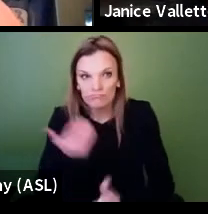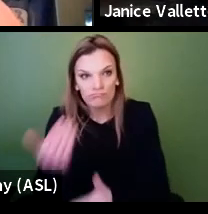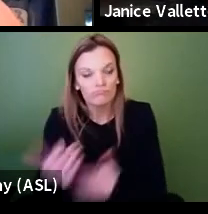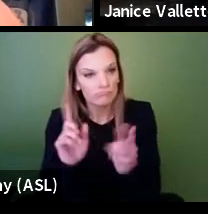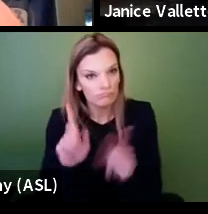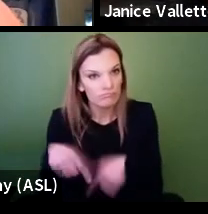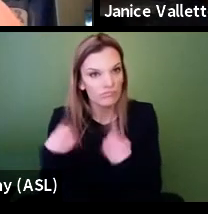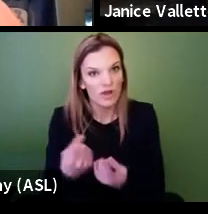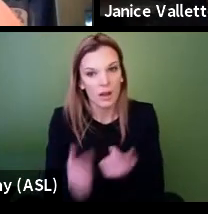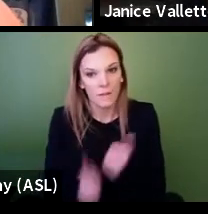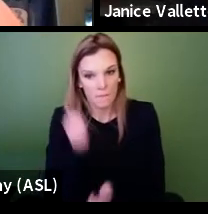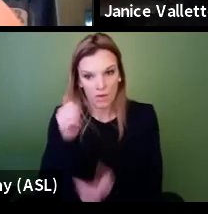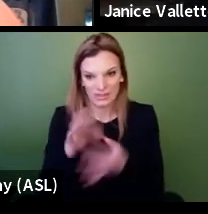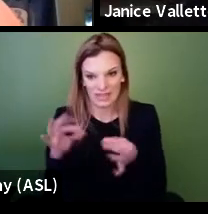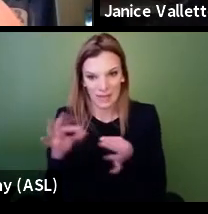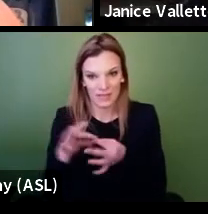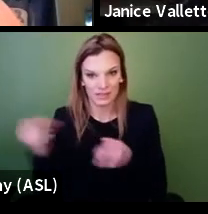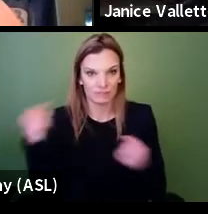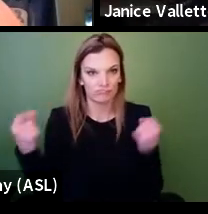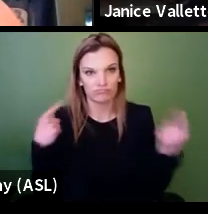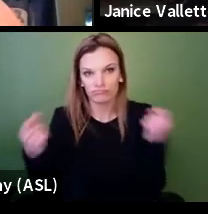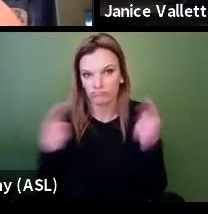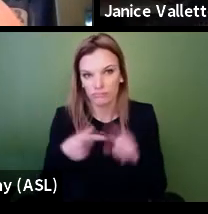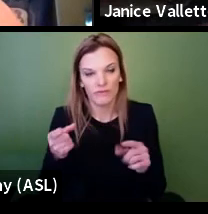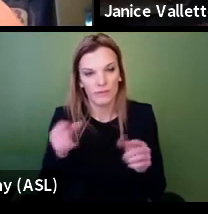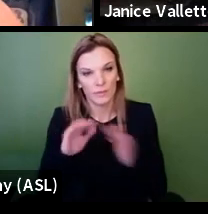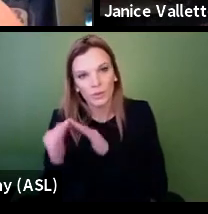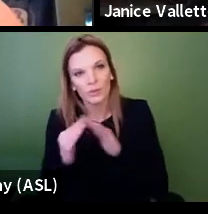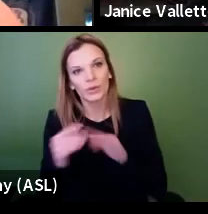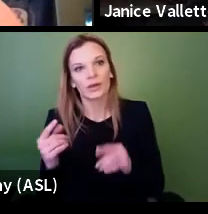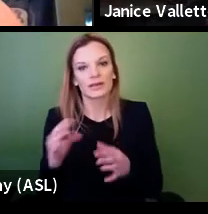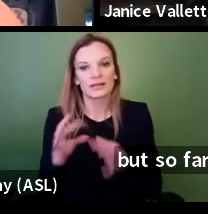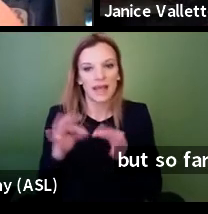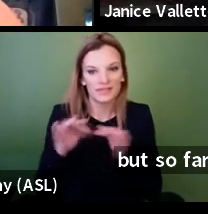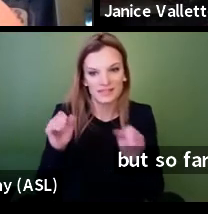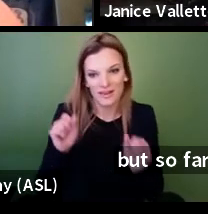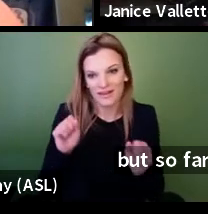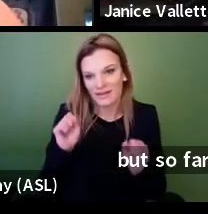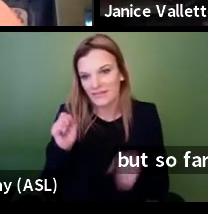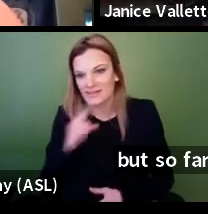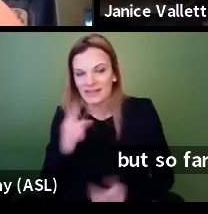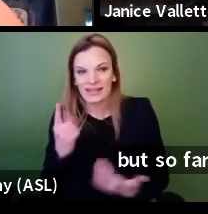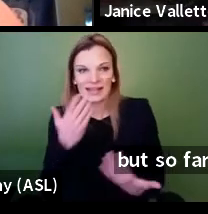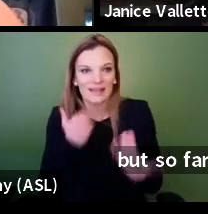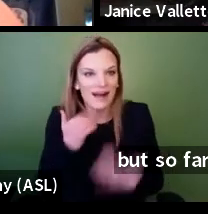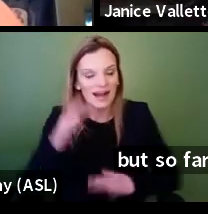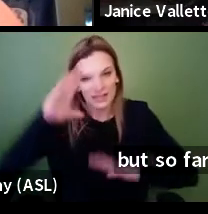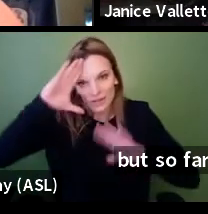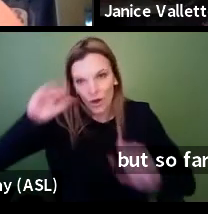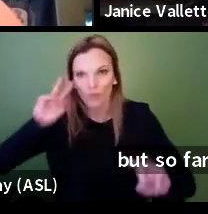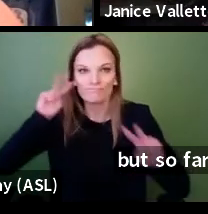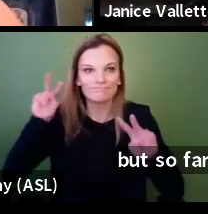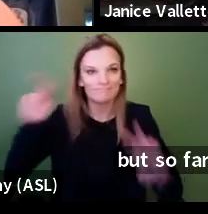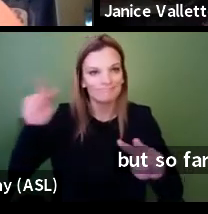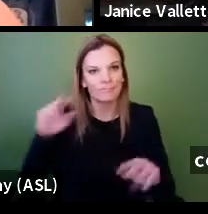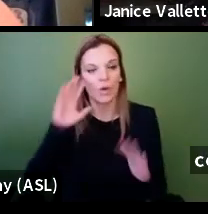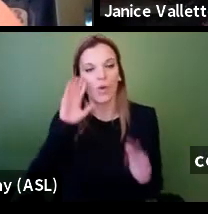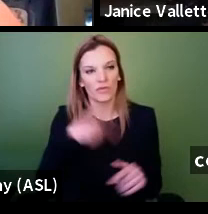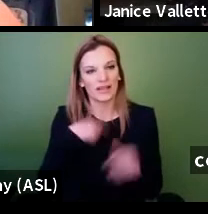majority of comments I've received from the community have been comments of hope and of kindness, and I hope we can keep that